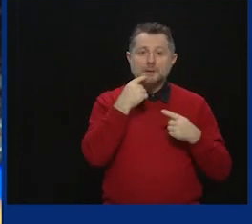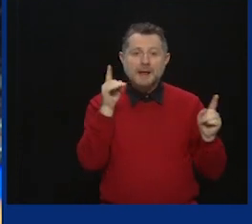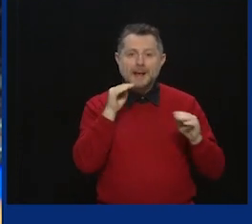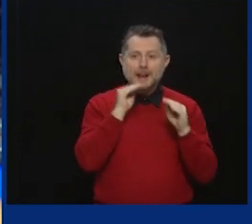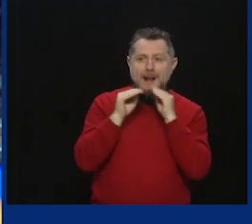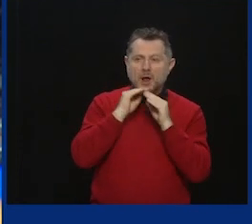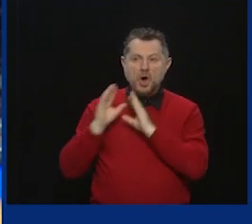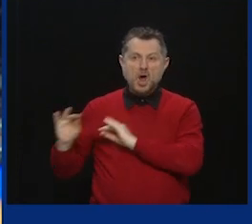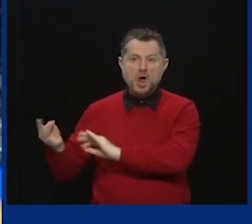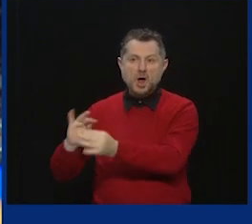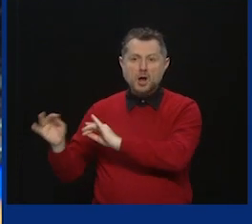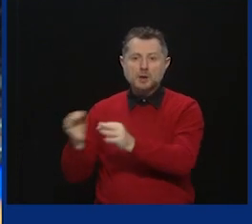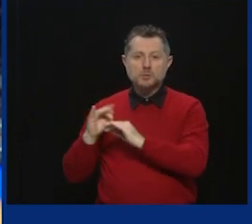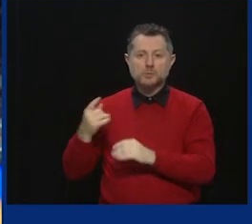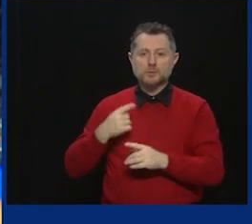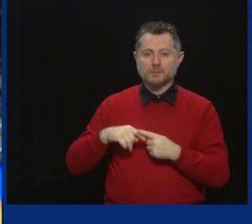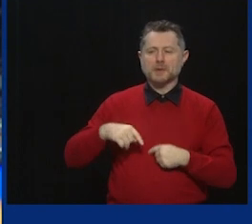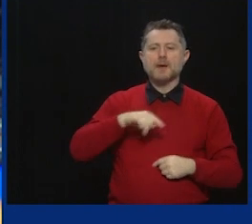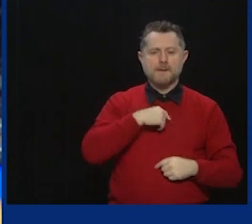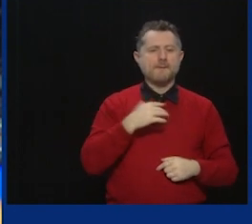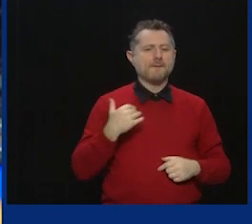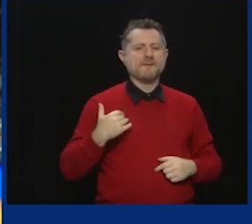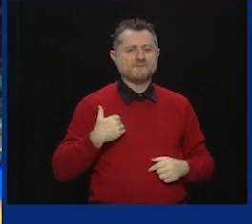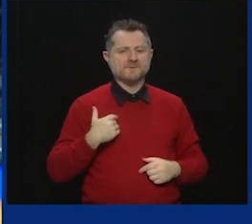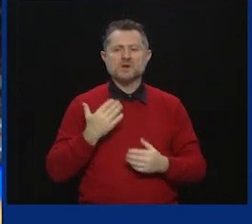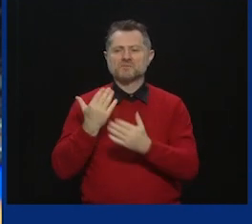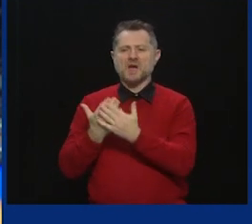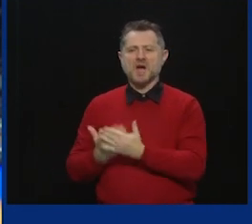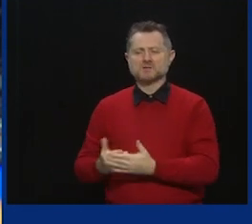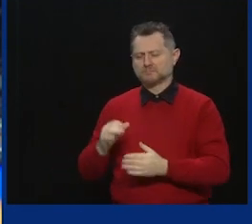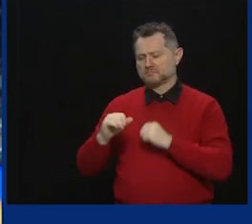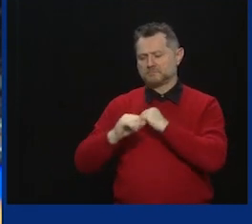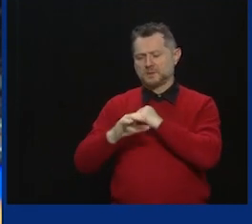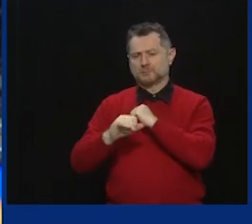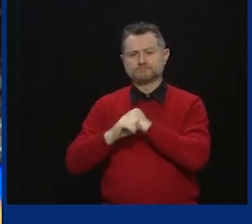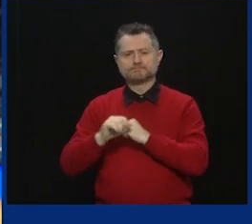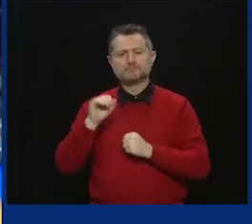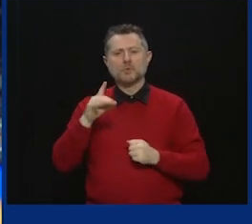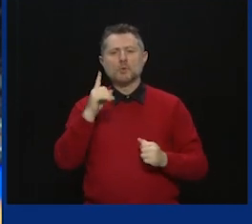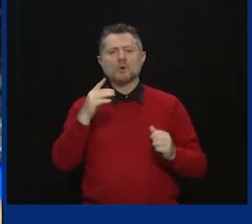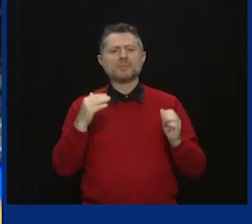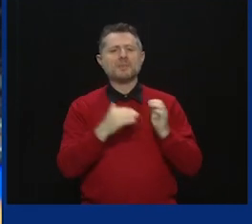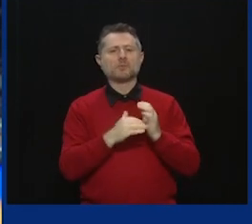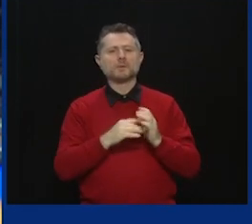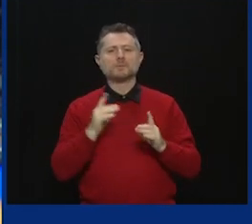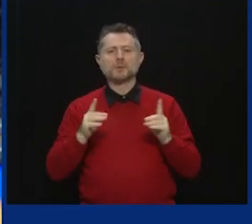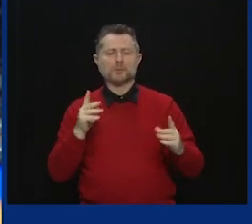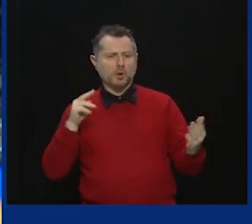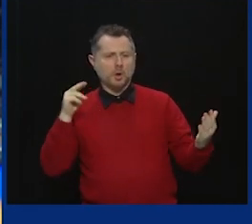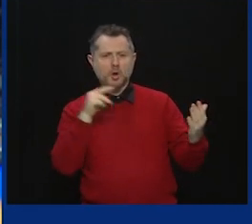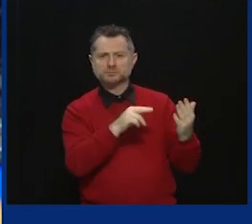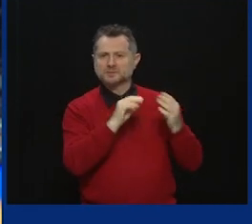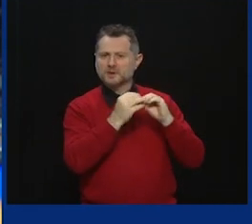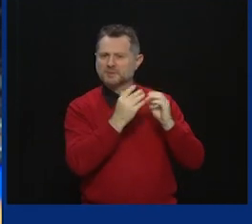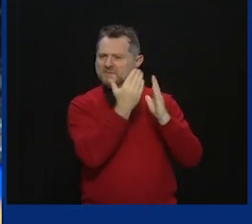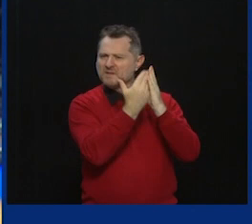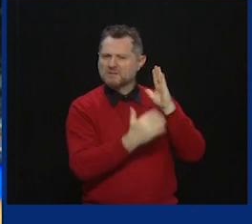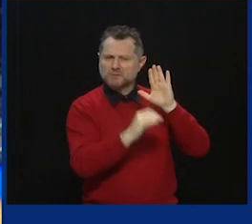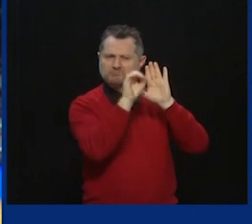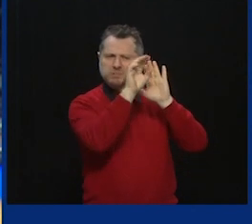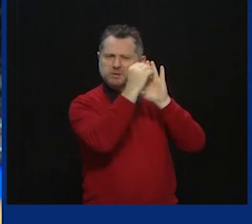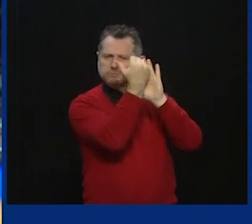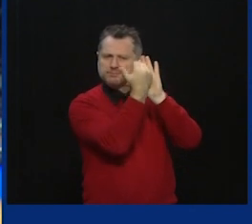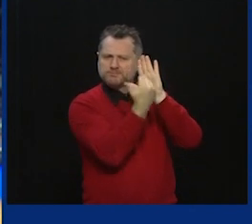launched something known as Get the Facts campaign to dispel that. We've already had 1,000 people check that out. Look at the facts. This is what